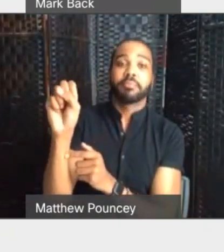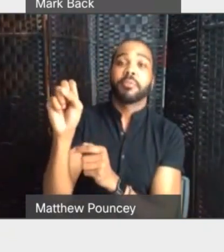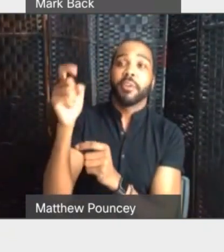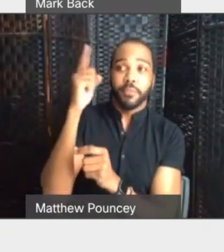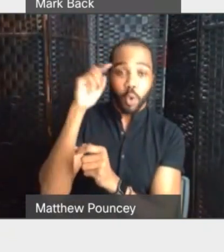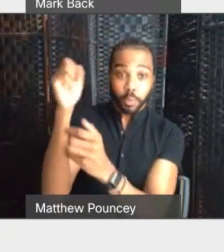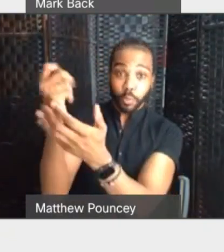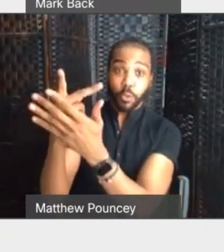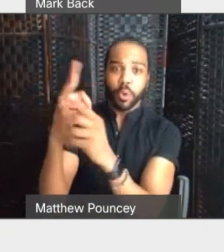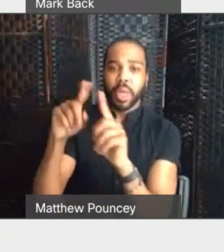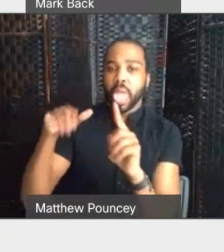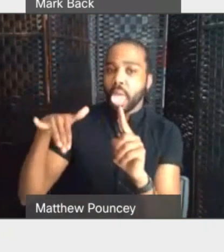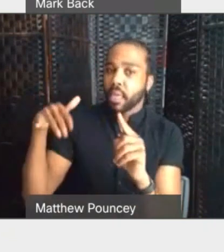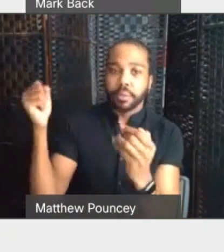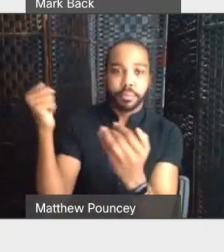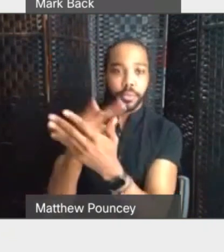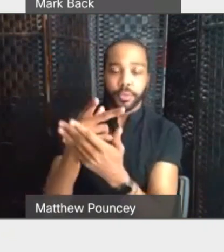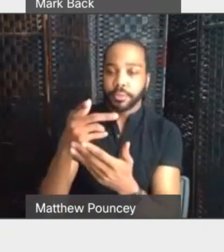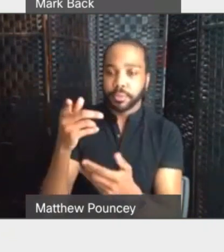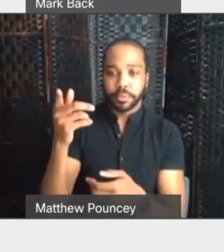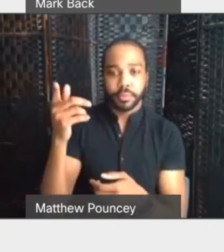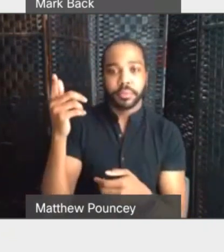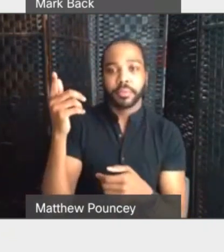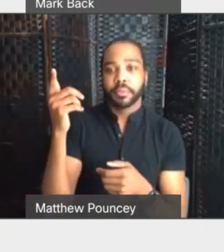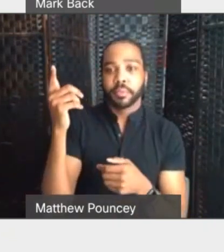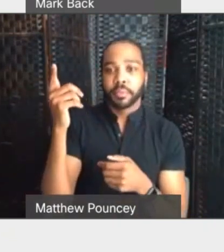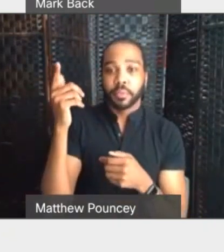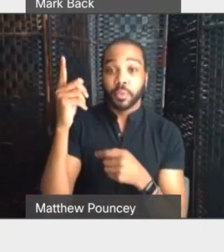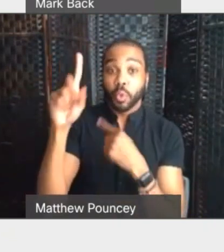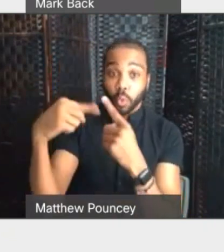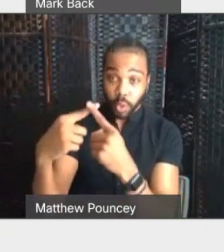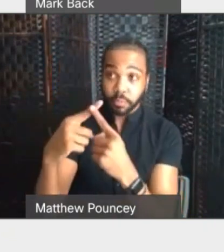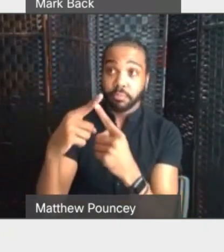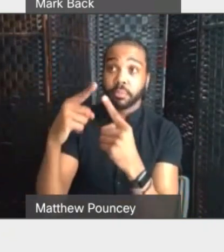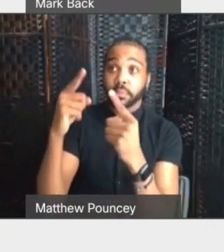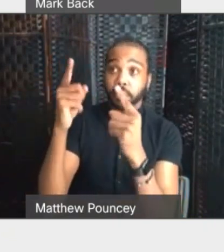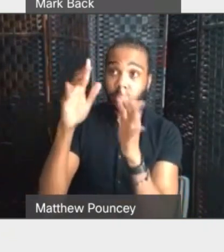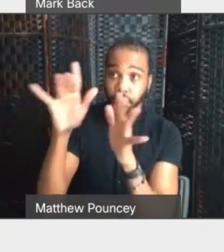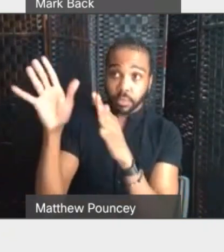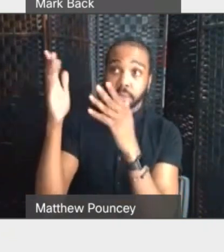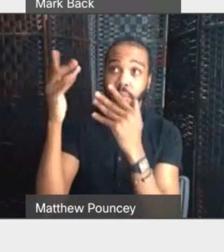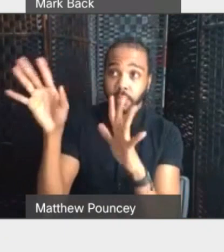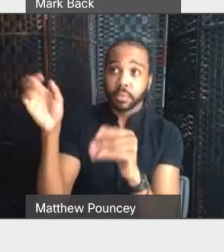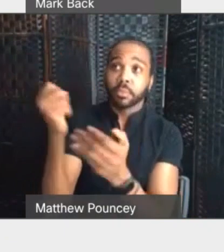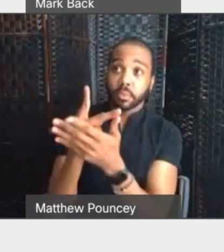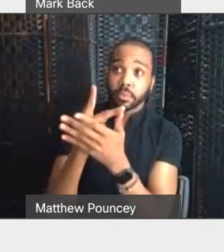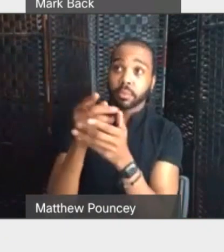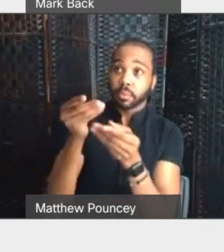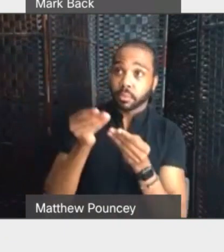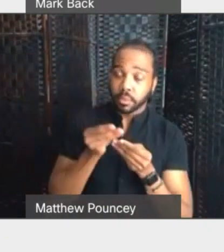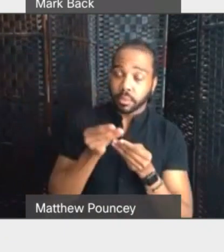but it has not yet been approved. So once that is approved, we will let everyone know, and we'll send